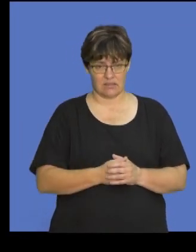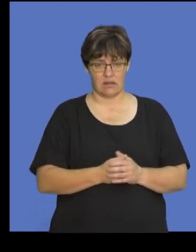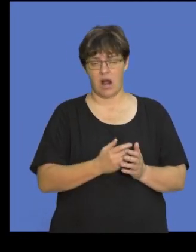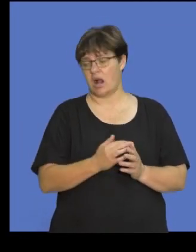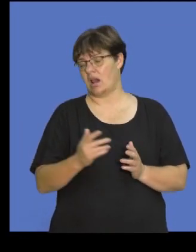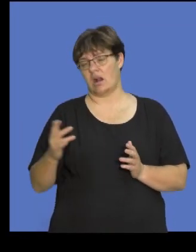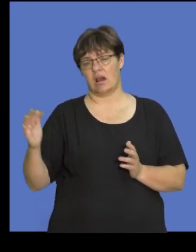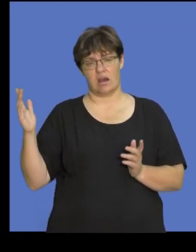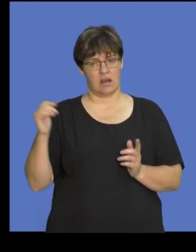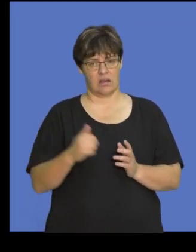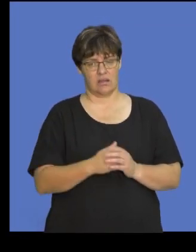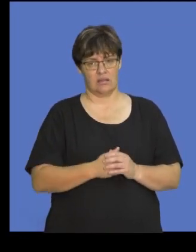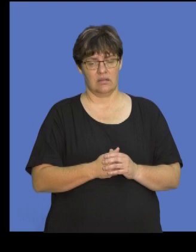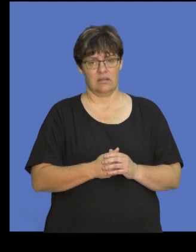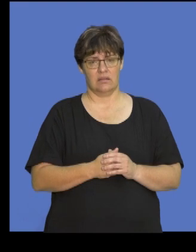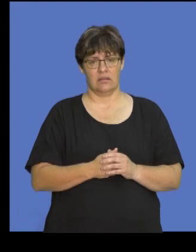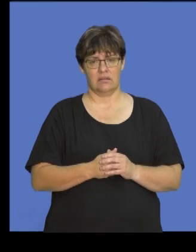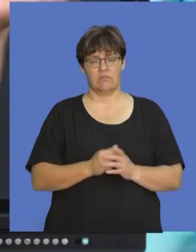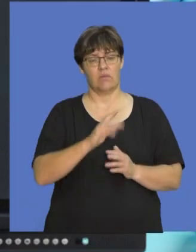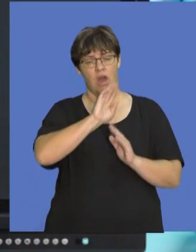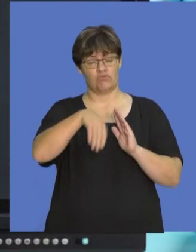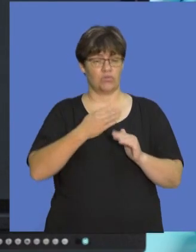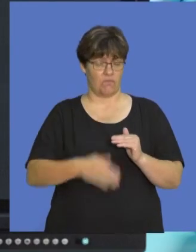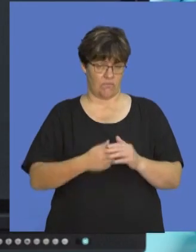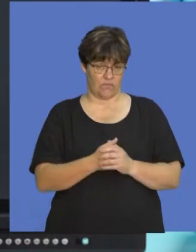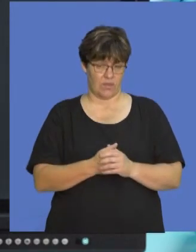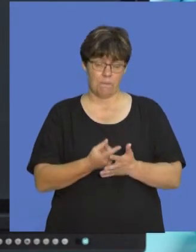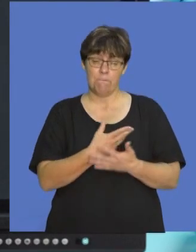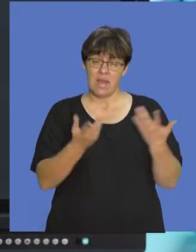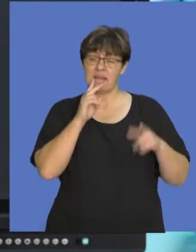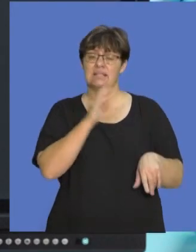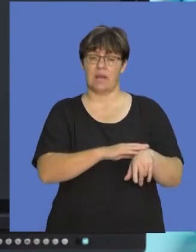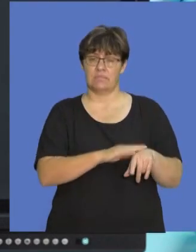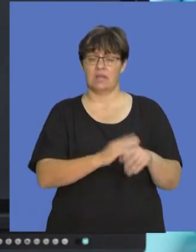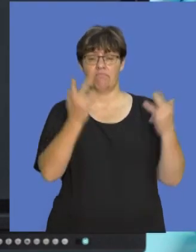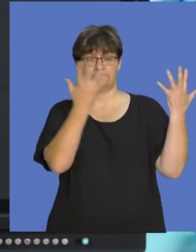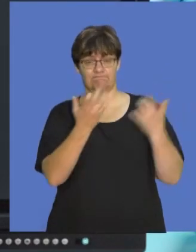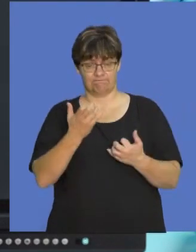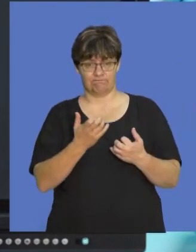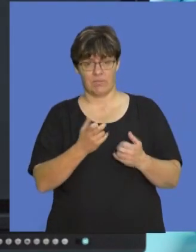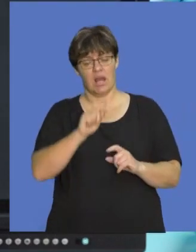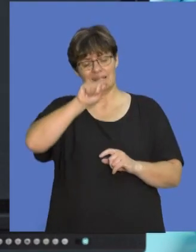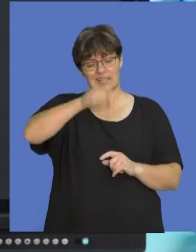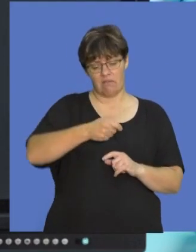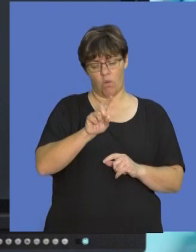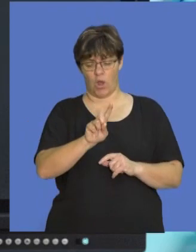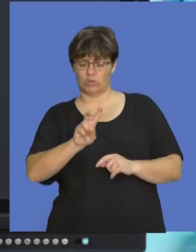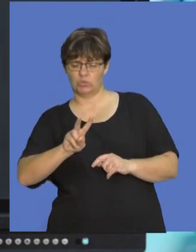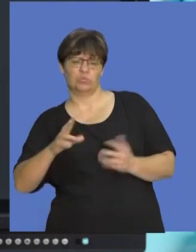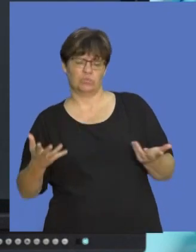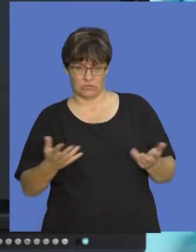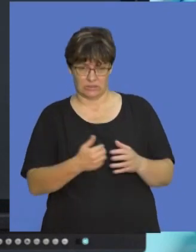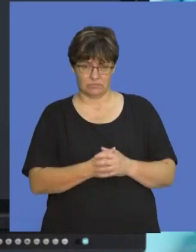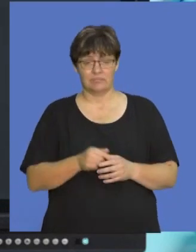0,1666, and it carries on and on and on. We have to round it off. Often they ask you to calculate to a certain number of